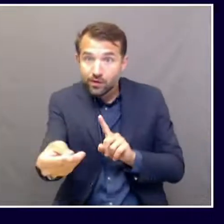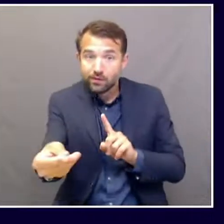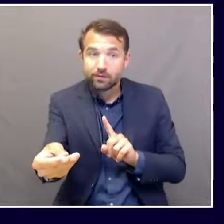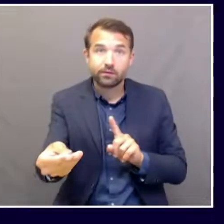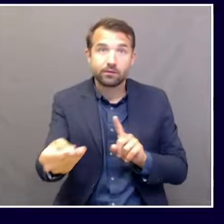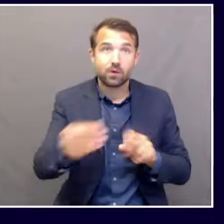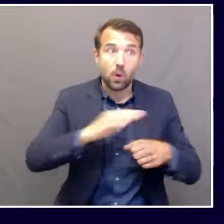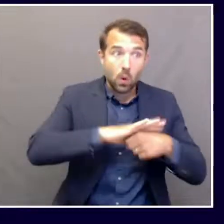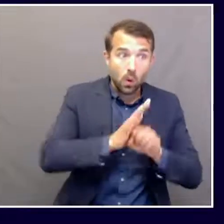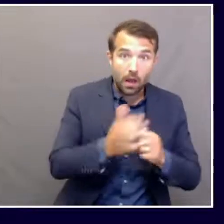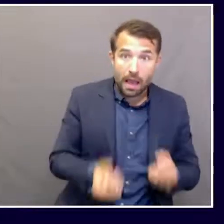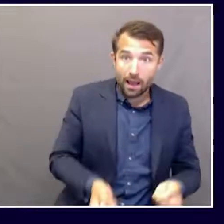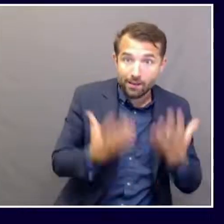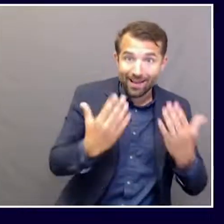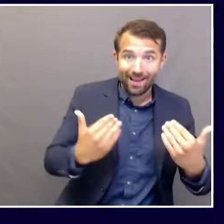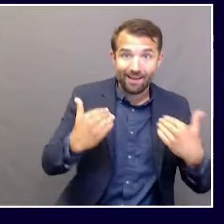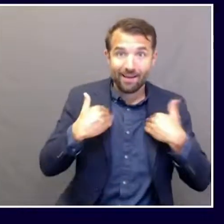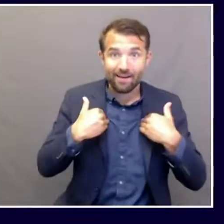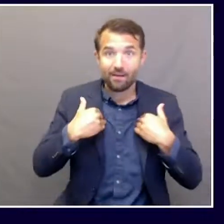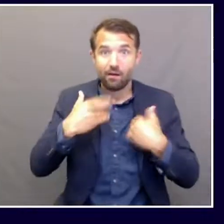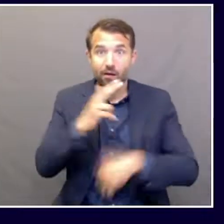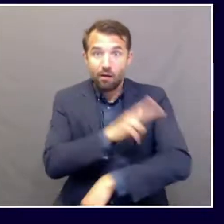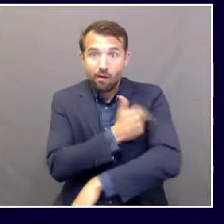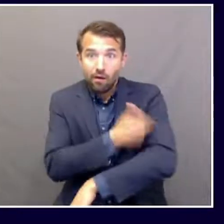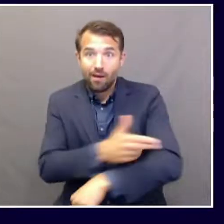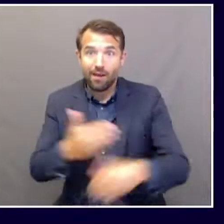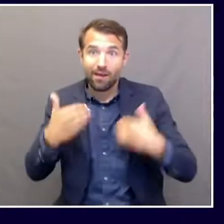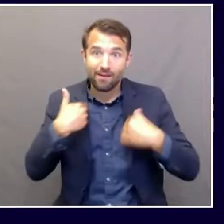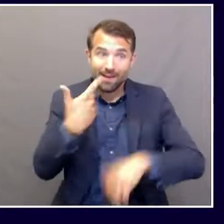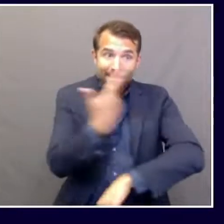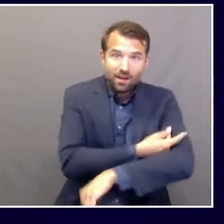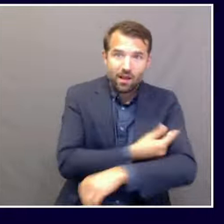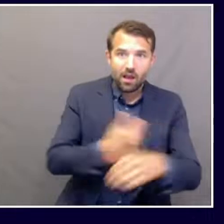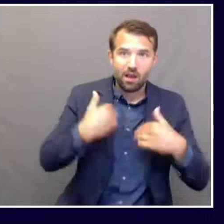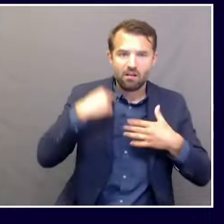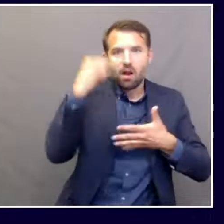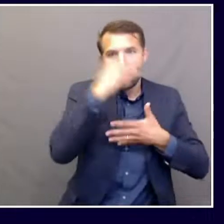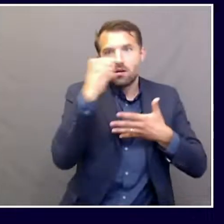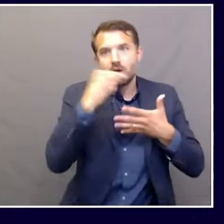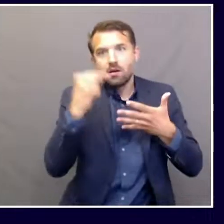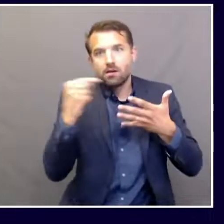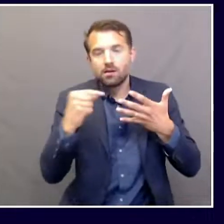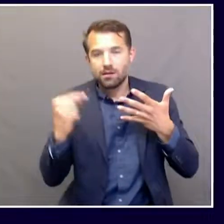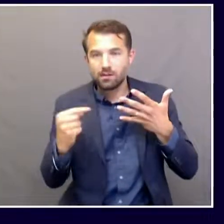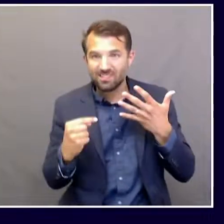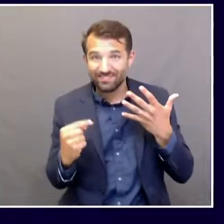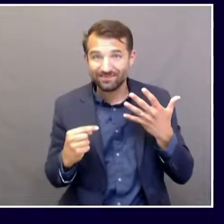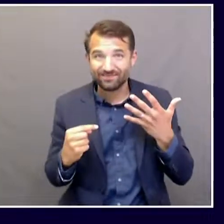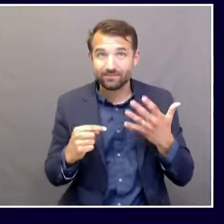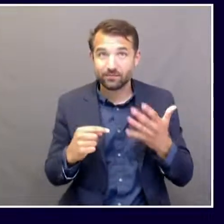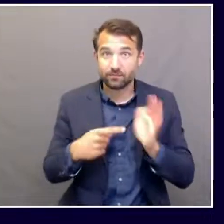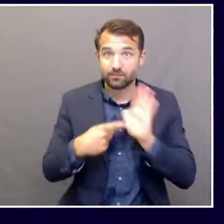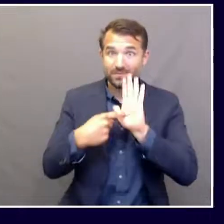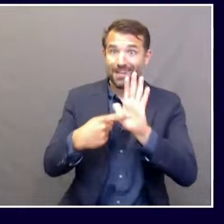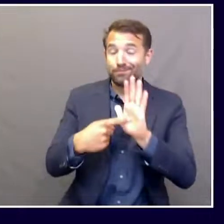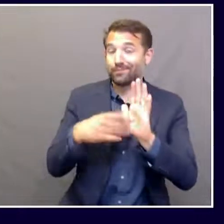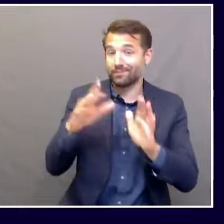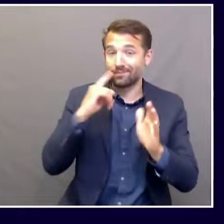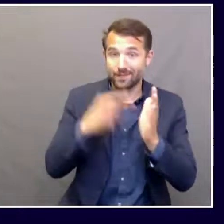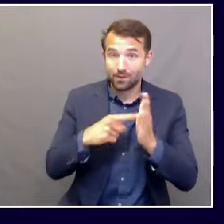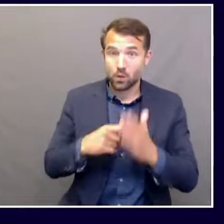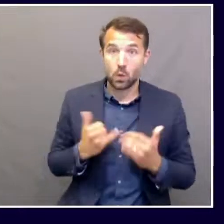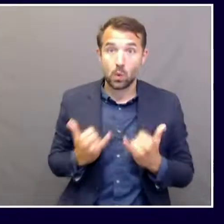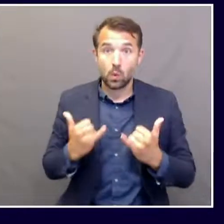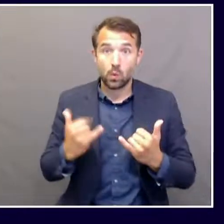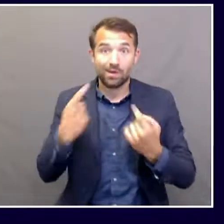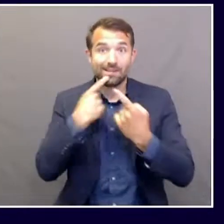and quantitative metrics. So as I mentioned earlier, just today, the Department of Education announced, because of progress that we're